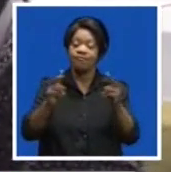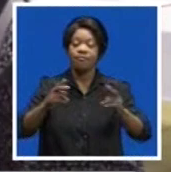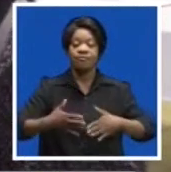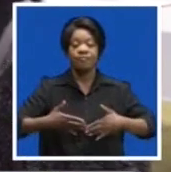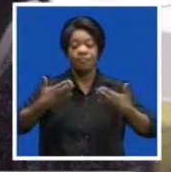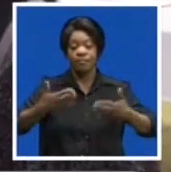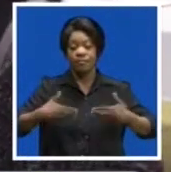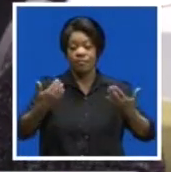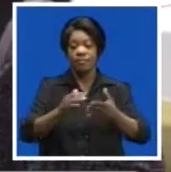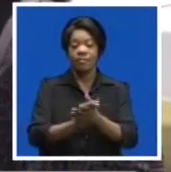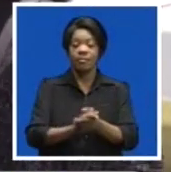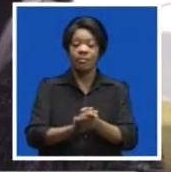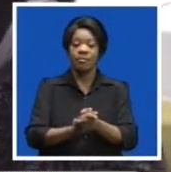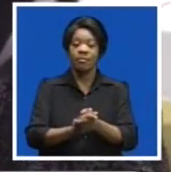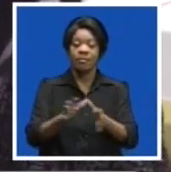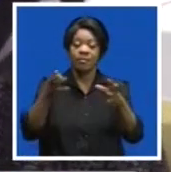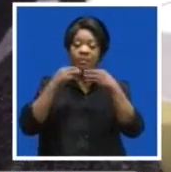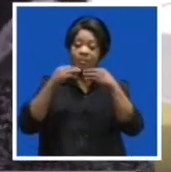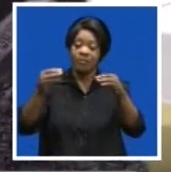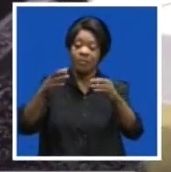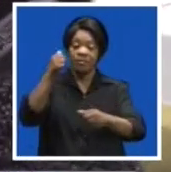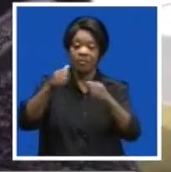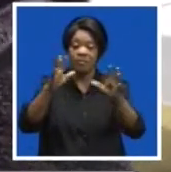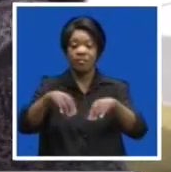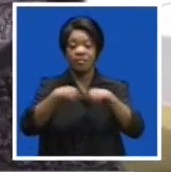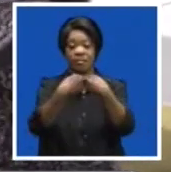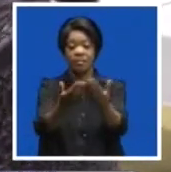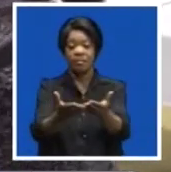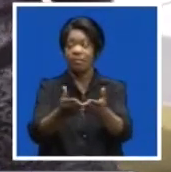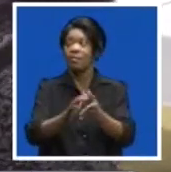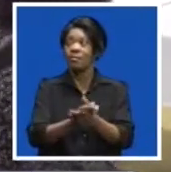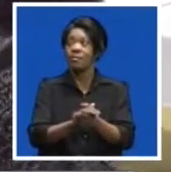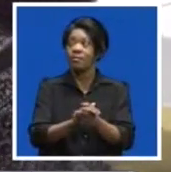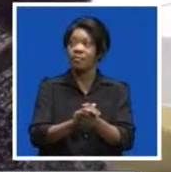as a messenger and a family, me as a messenger, but